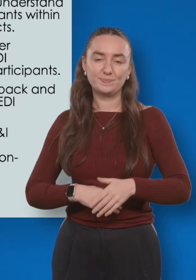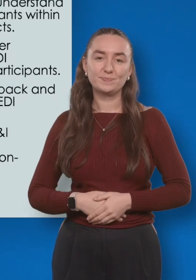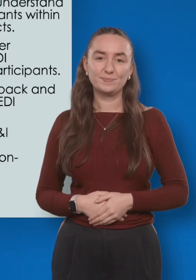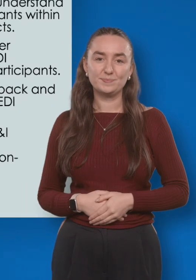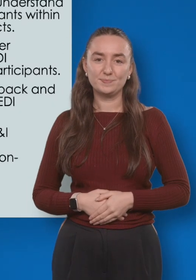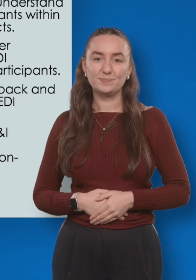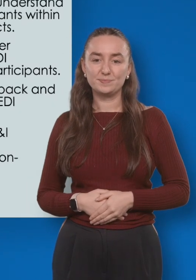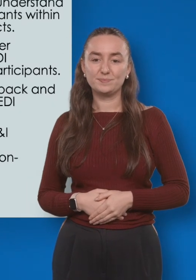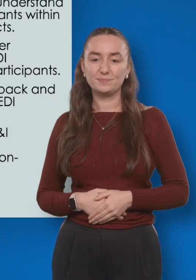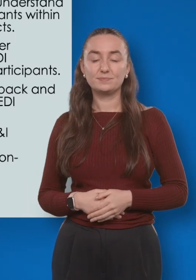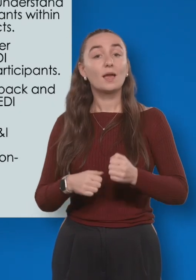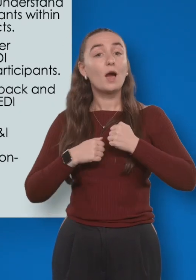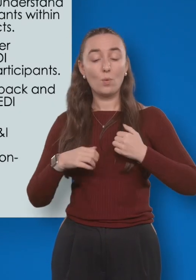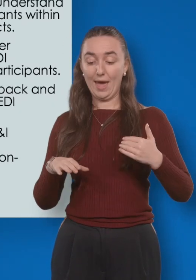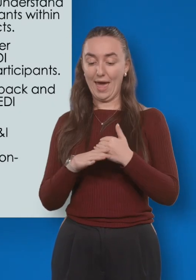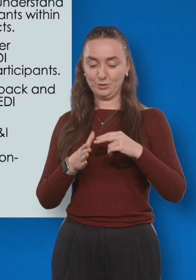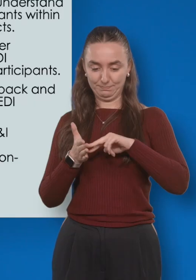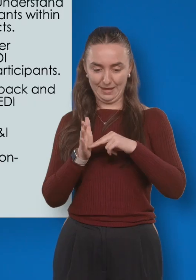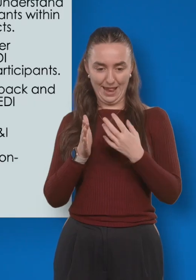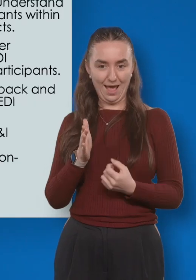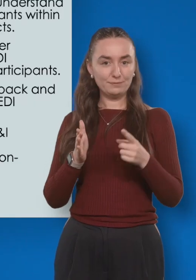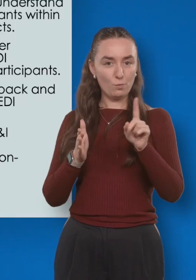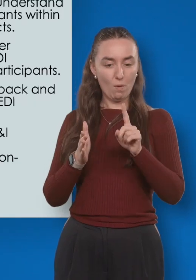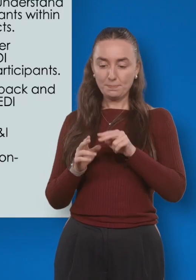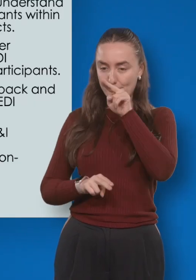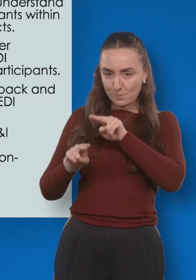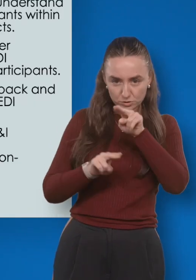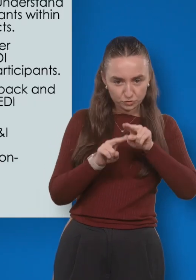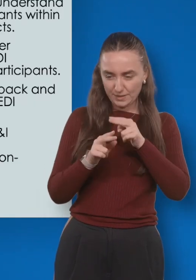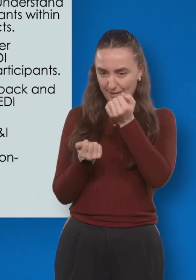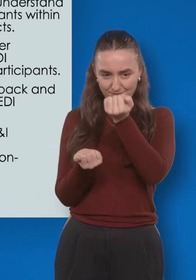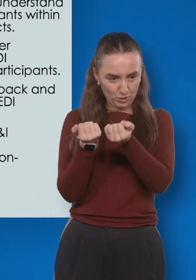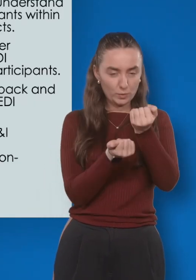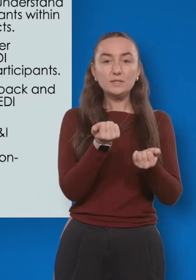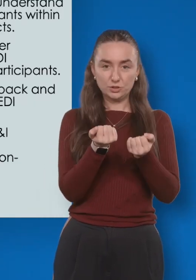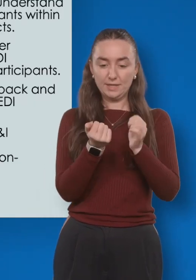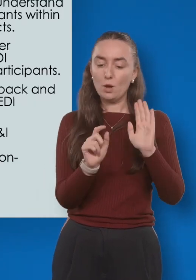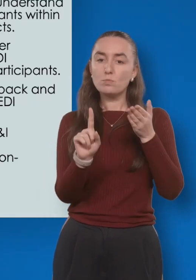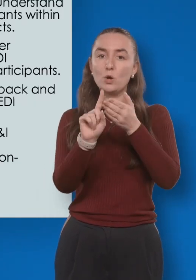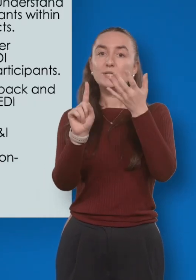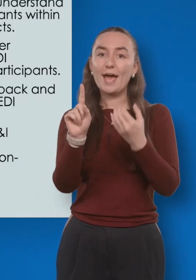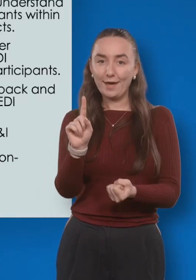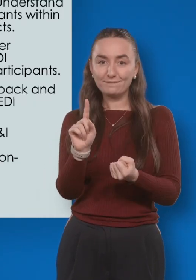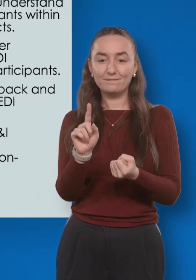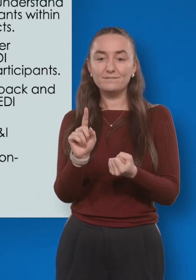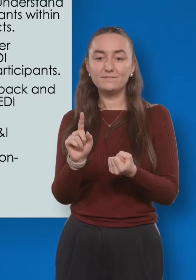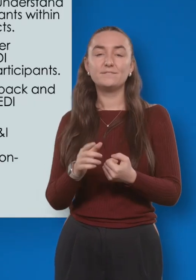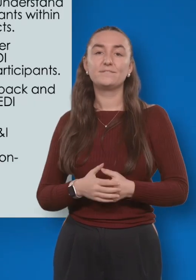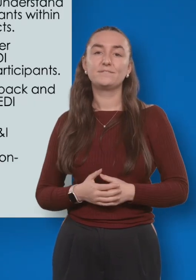And also embedded in our action plan is an approach to monitoring and evaluation. So as I mentioned earlier on, we